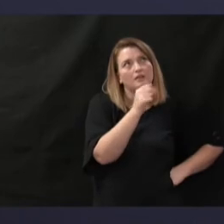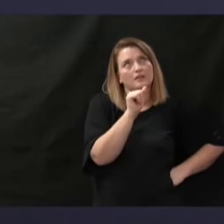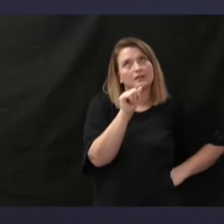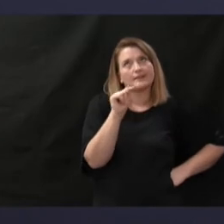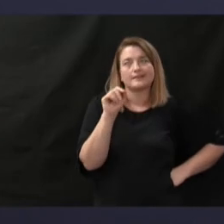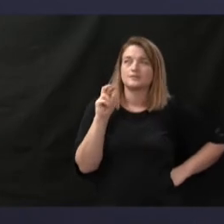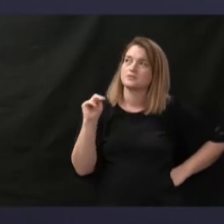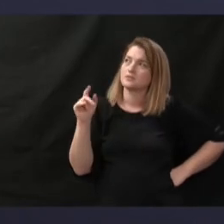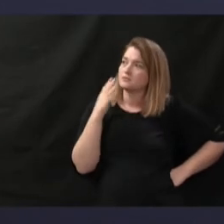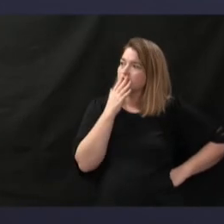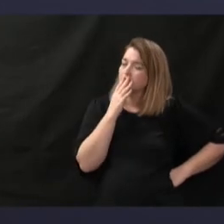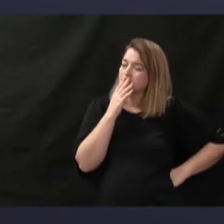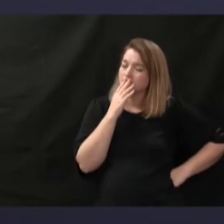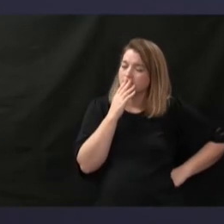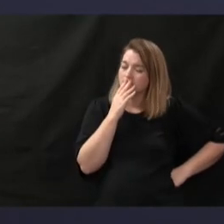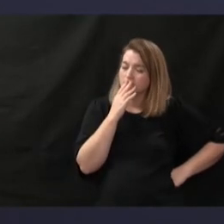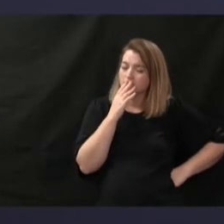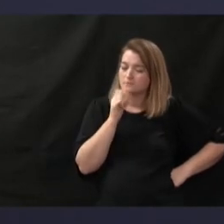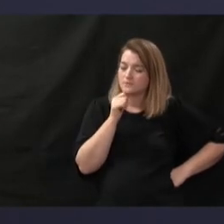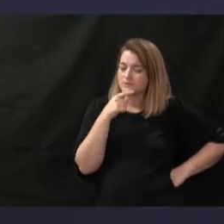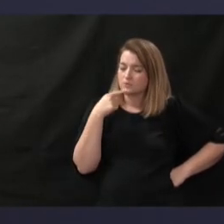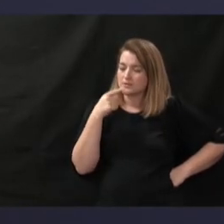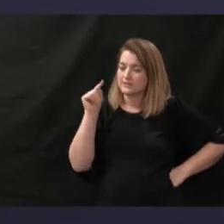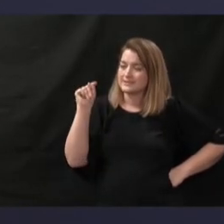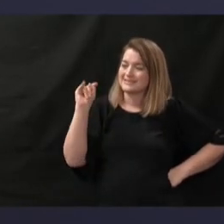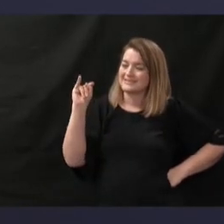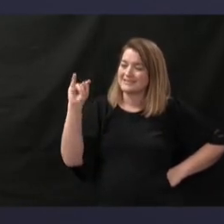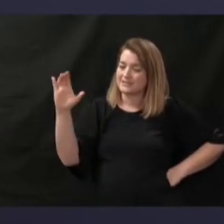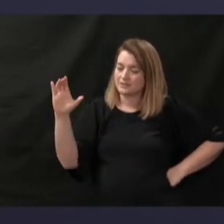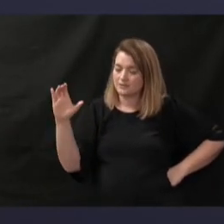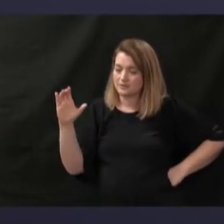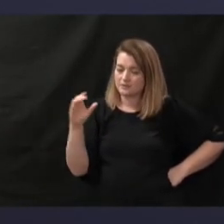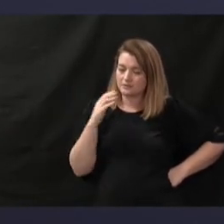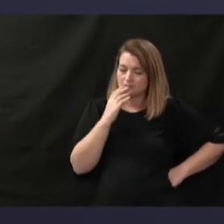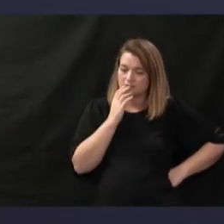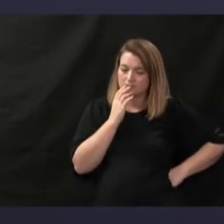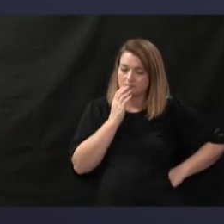Atlantic. Well, tick, we don't say Atlantic, it's tuck.